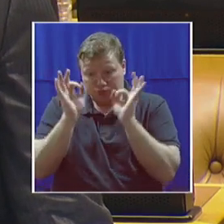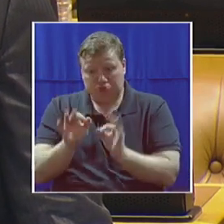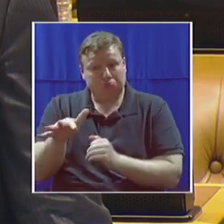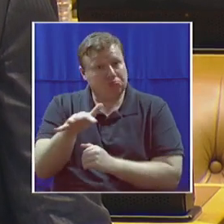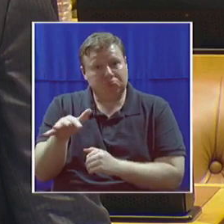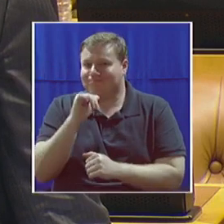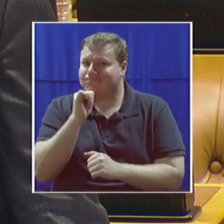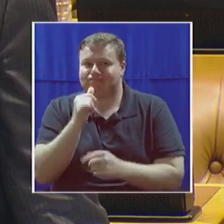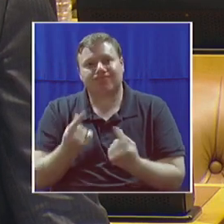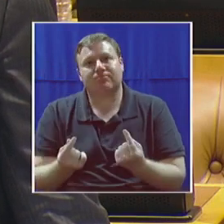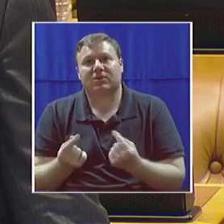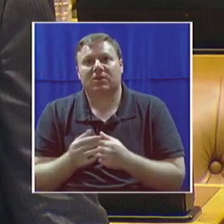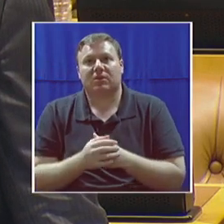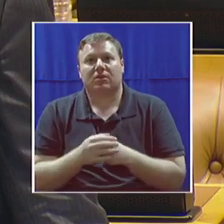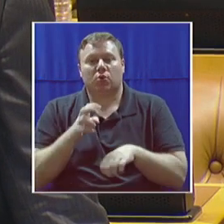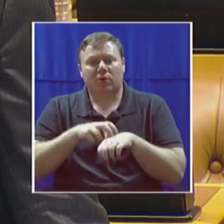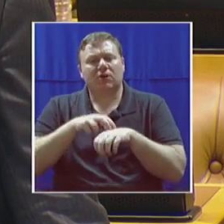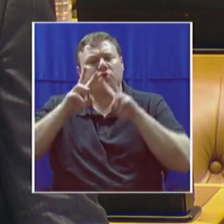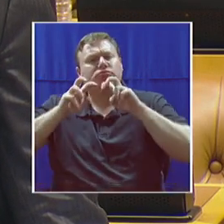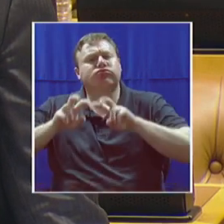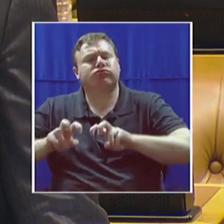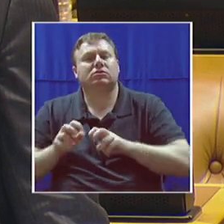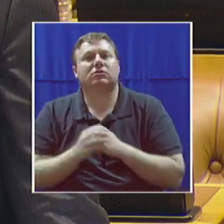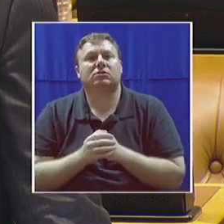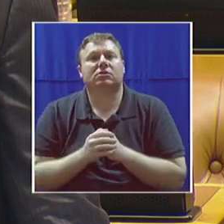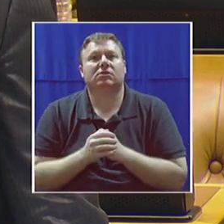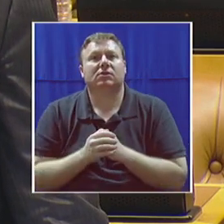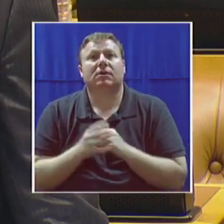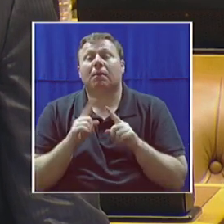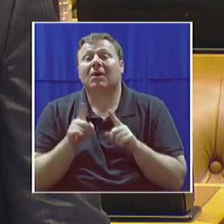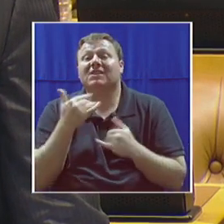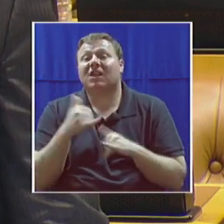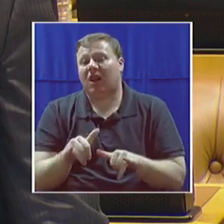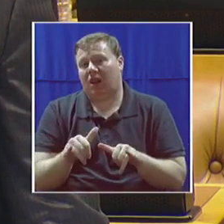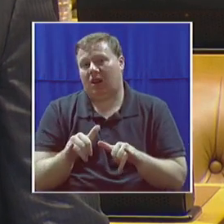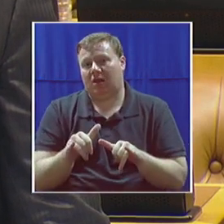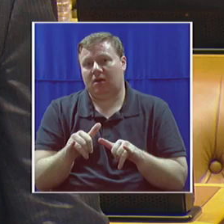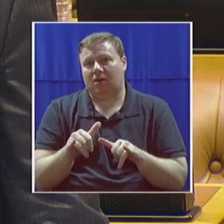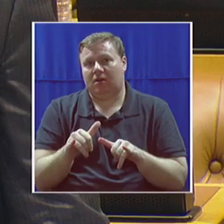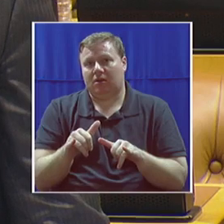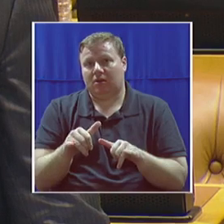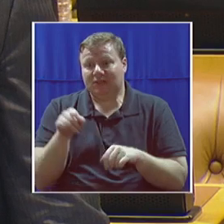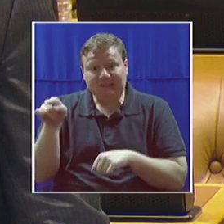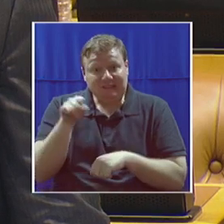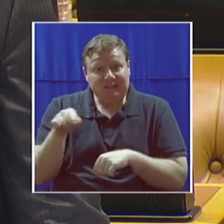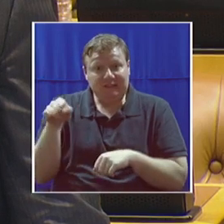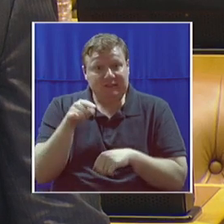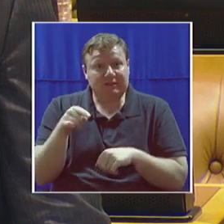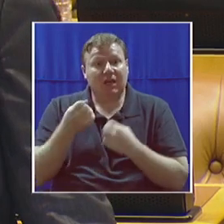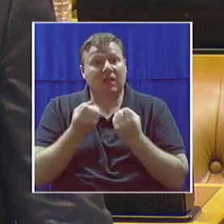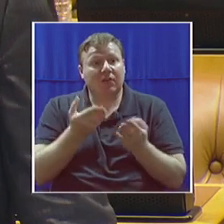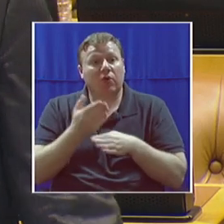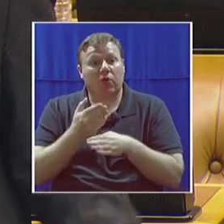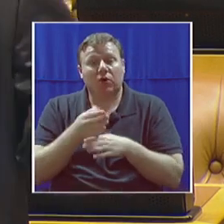something which we have to look into and but still they Remain the employers and they must